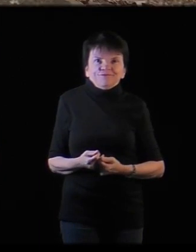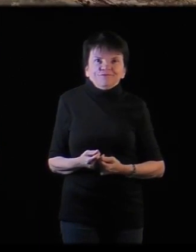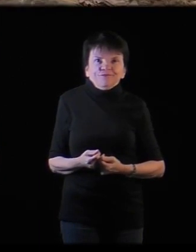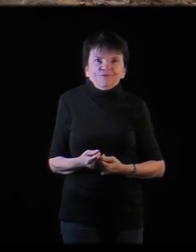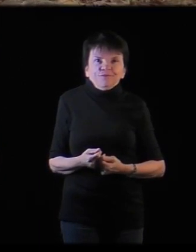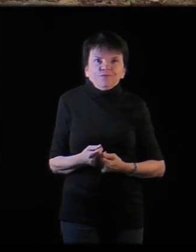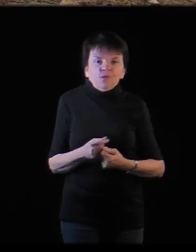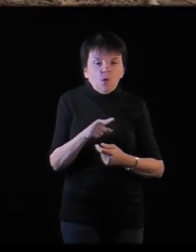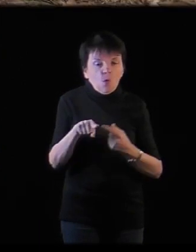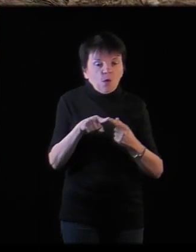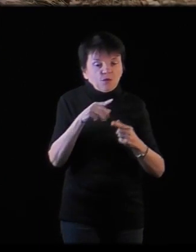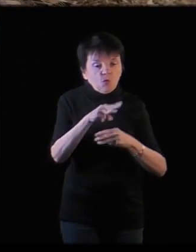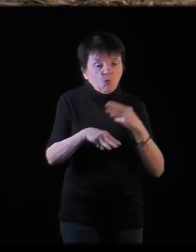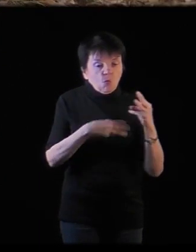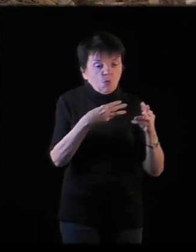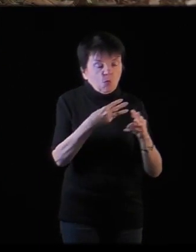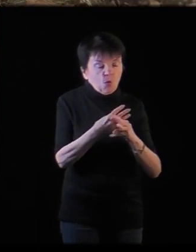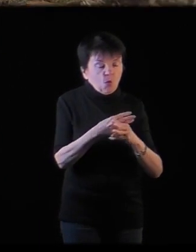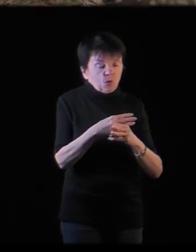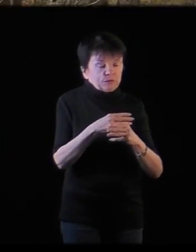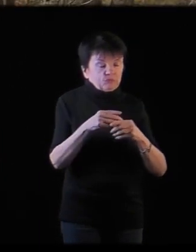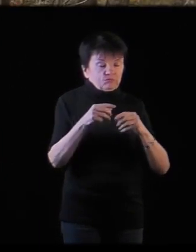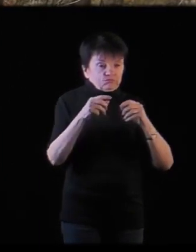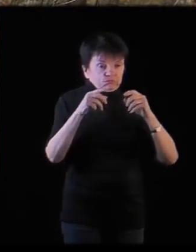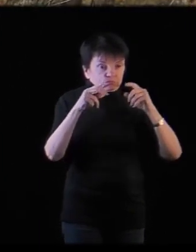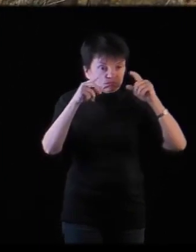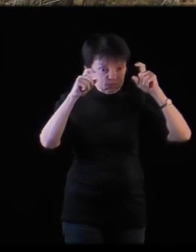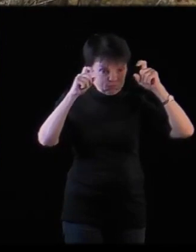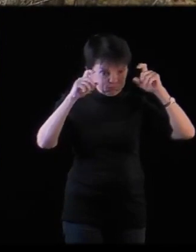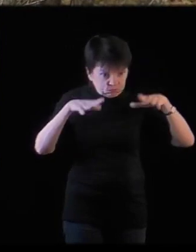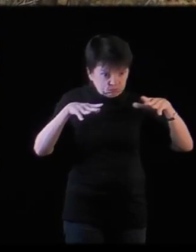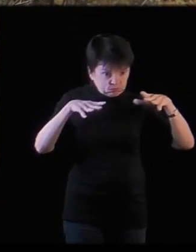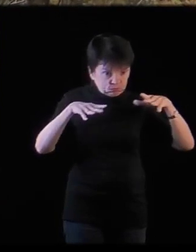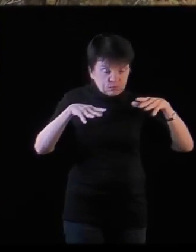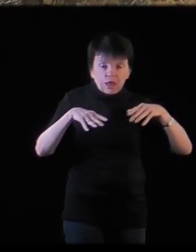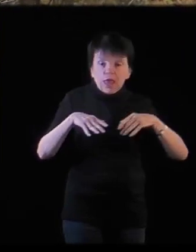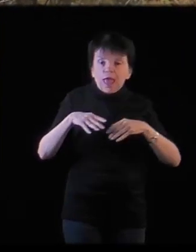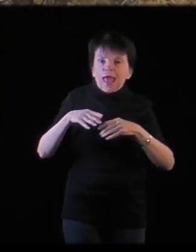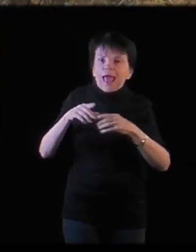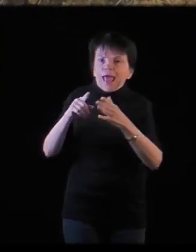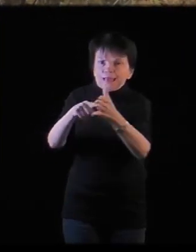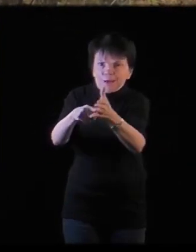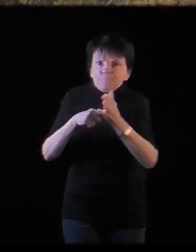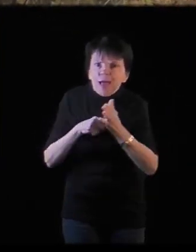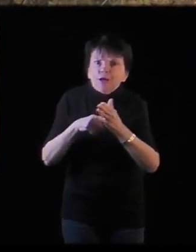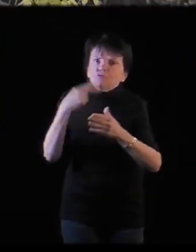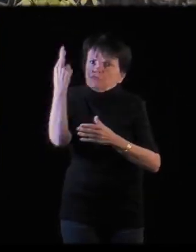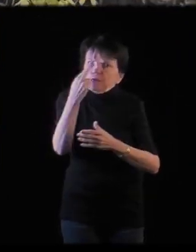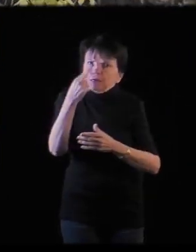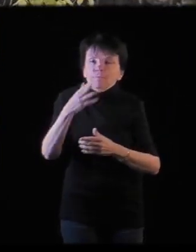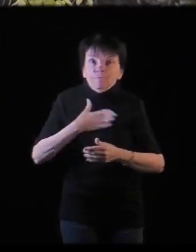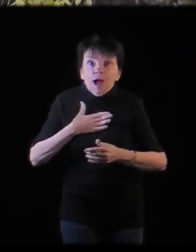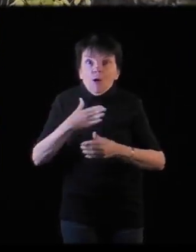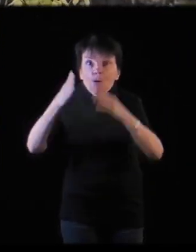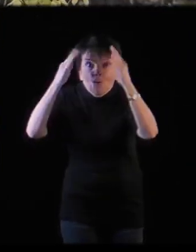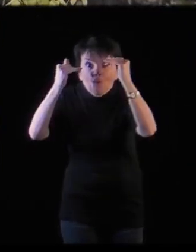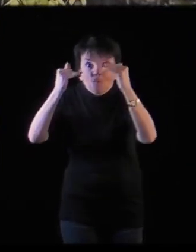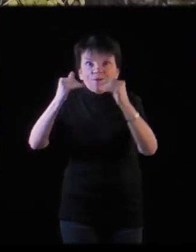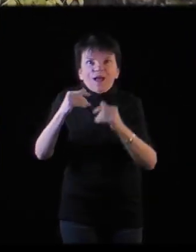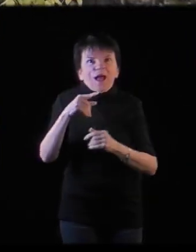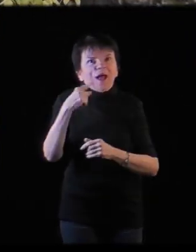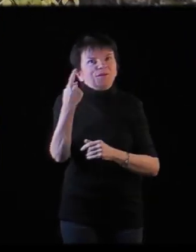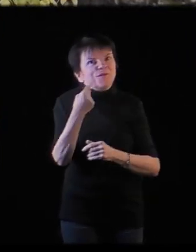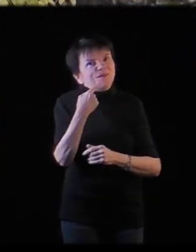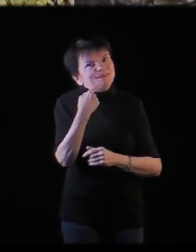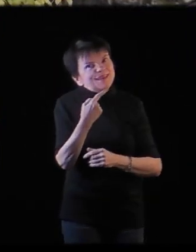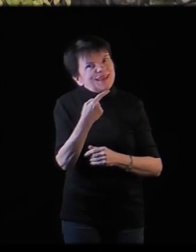When this world stands perplexed and demands I give a reason for the hope that I have, I can only say that in